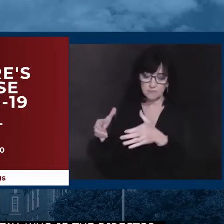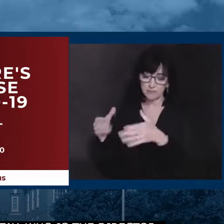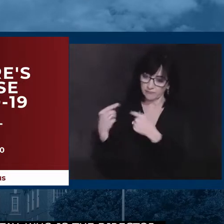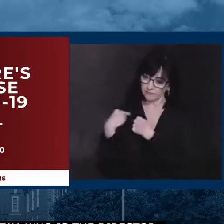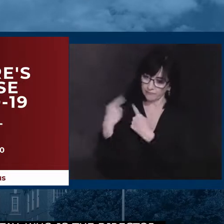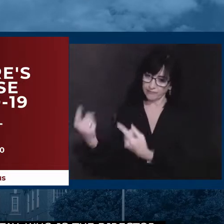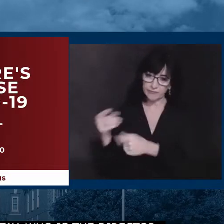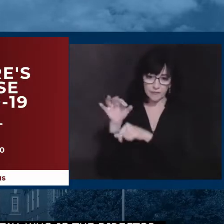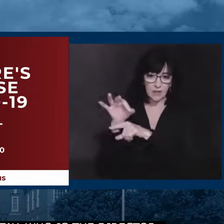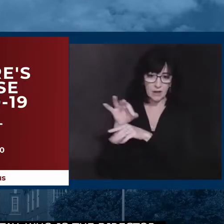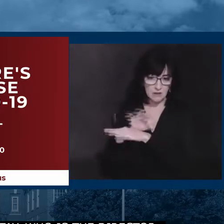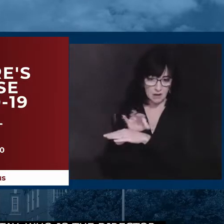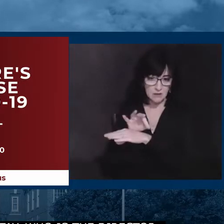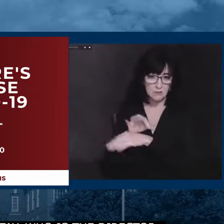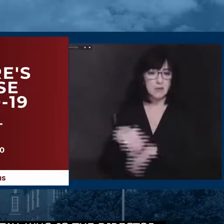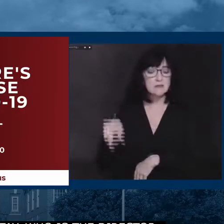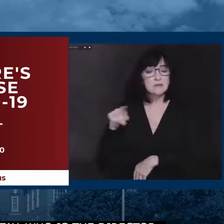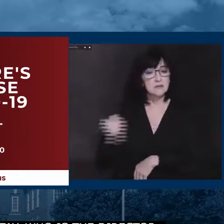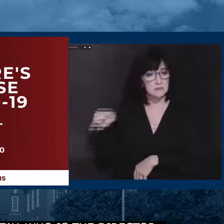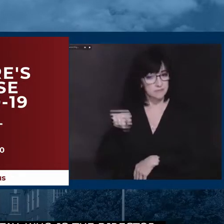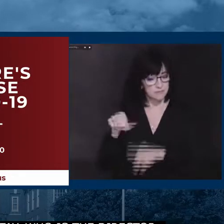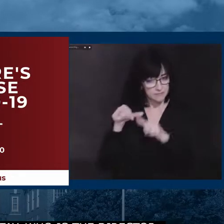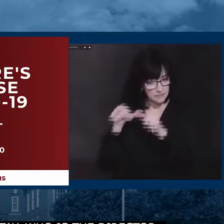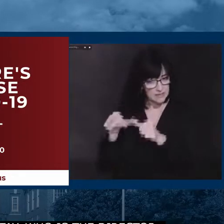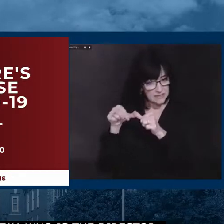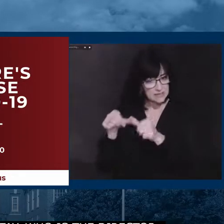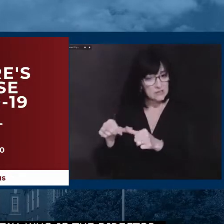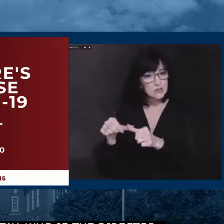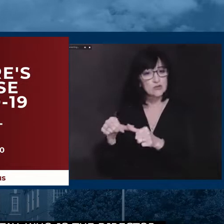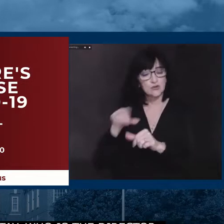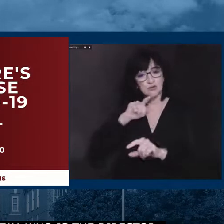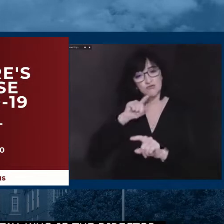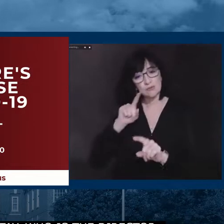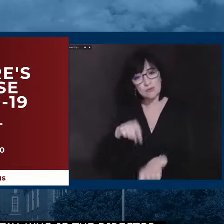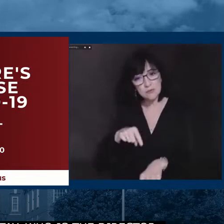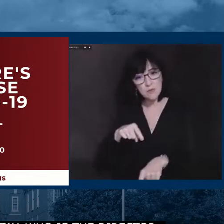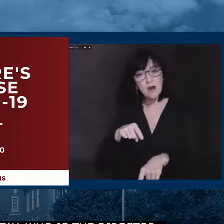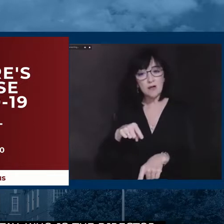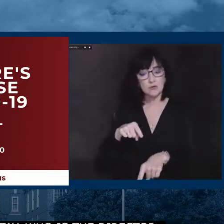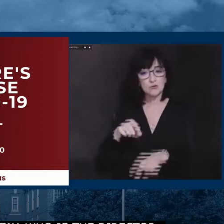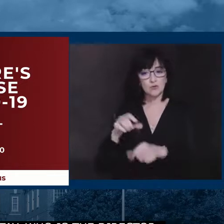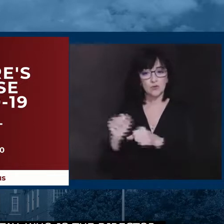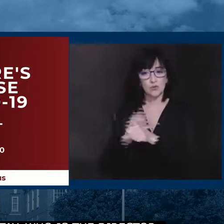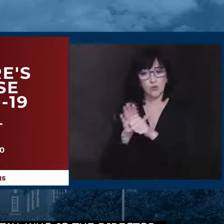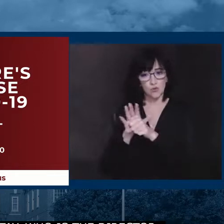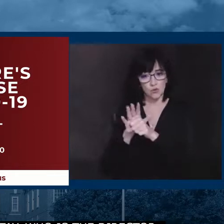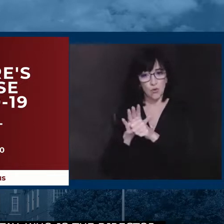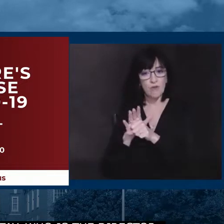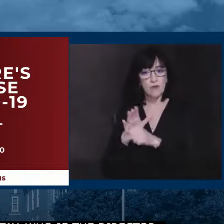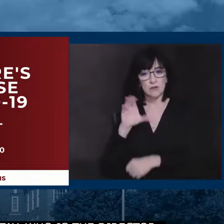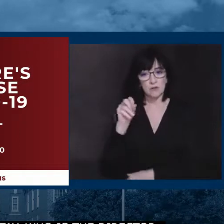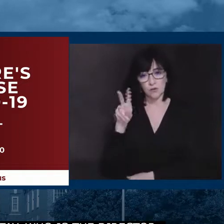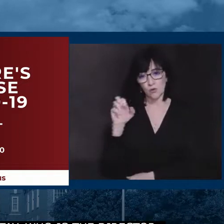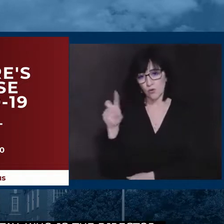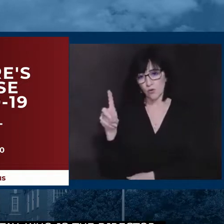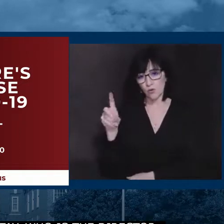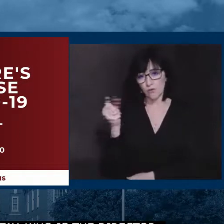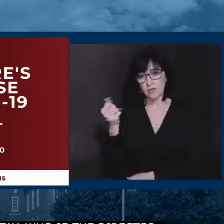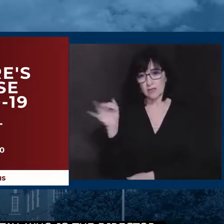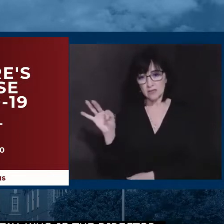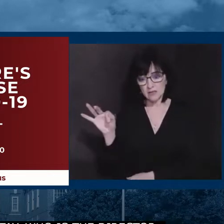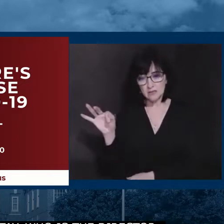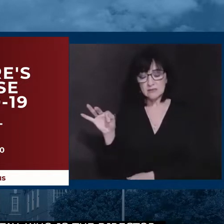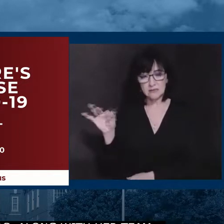9 months and continue to do so in responding to COVID-19 in our communities and really helping us get